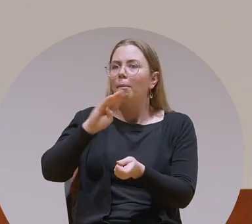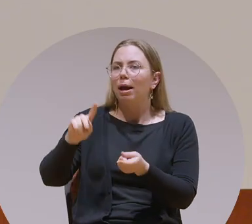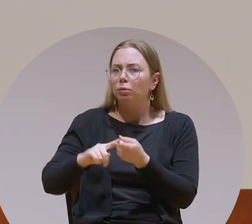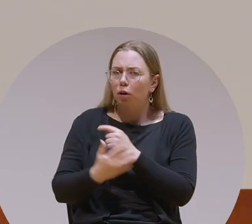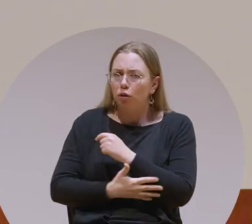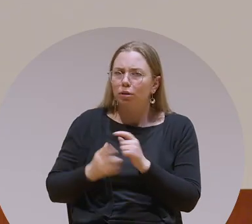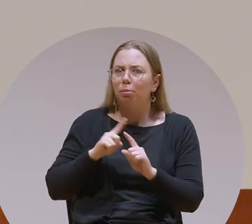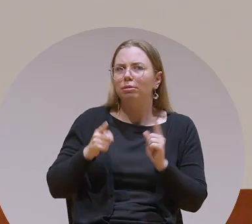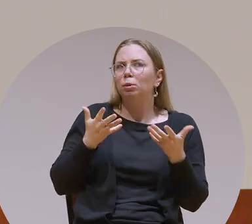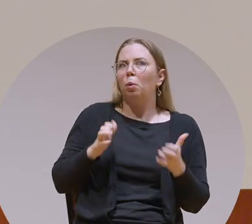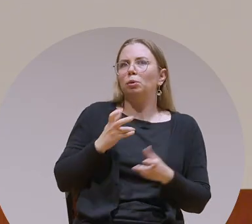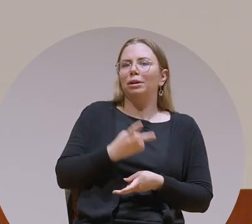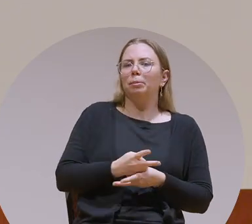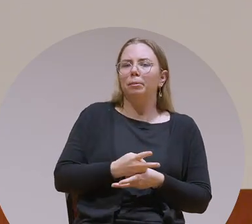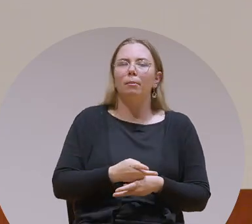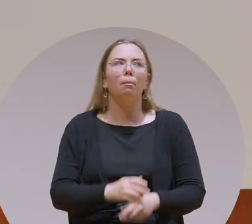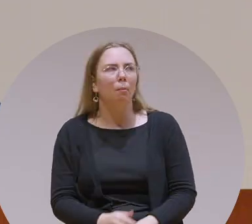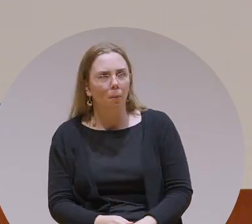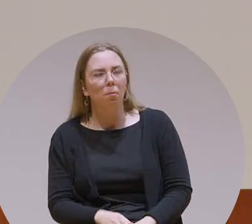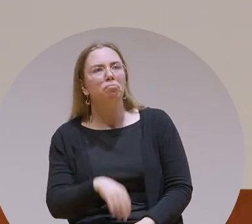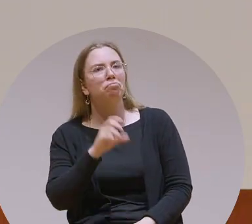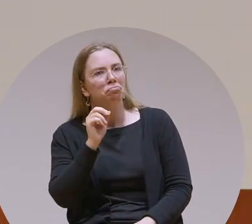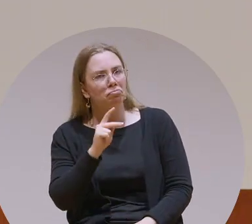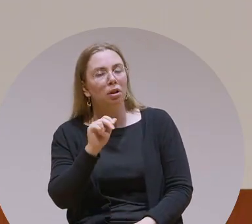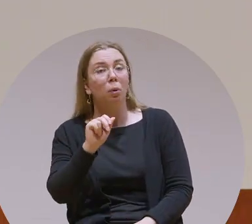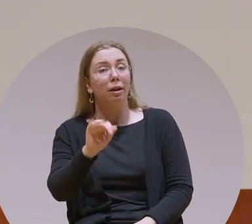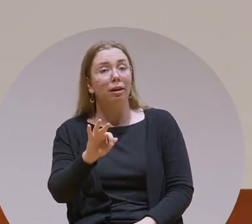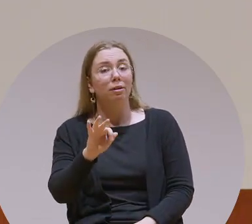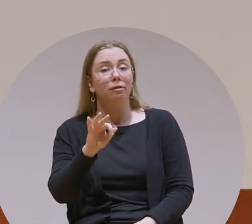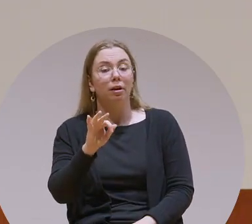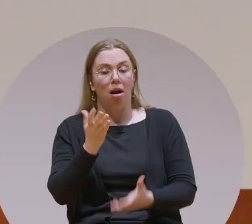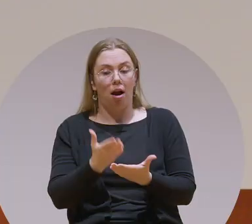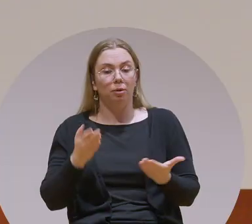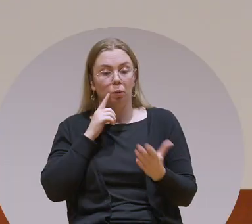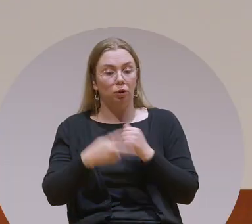Well, so if an object is repatriated because it's stolen,